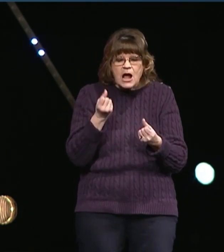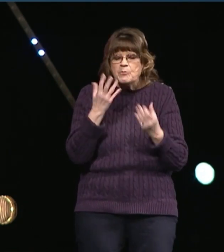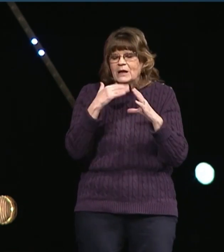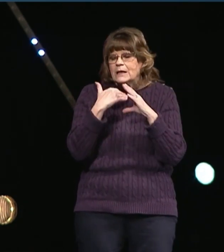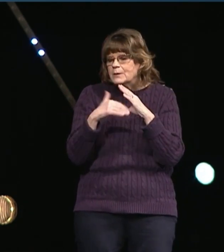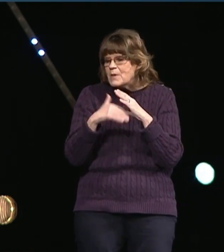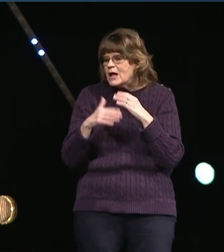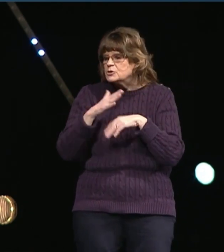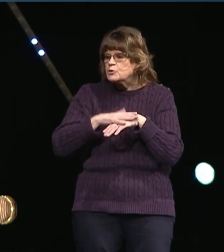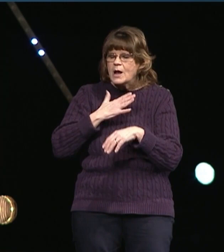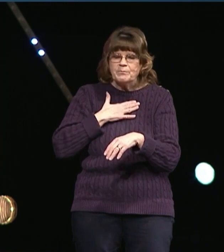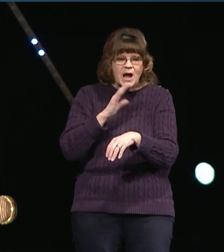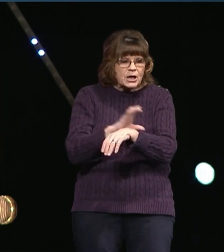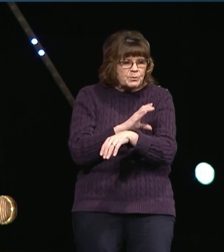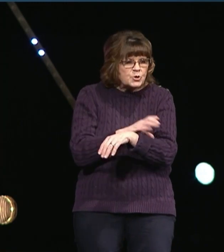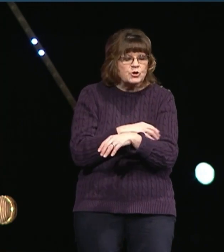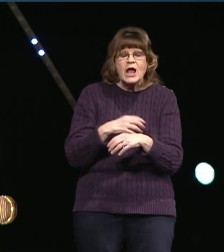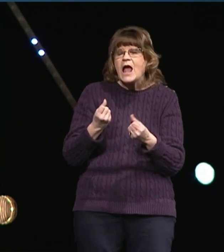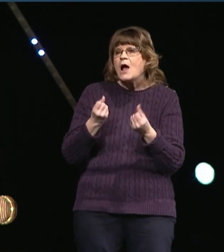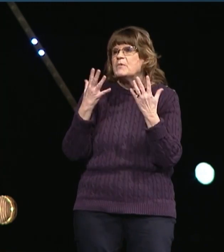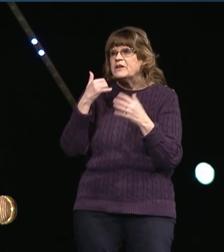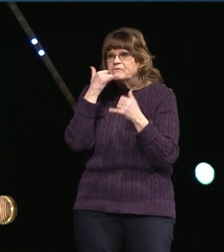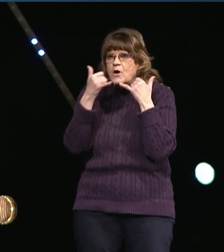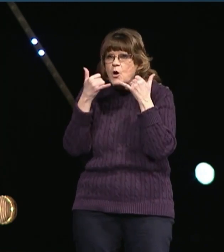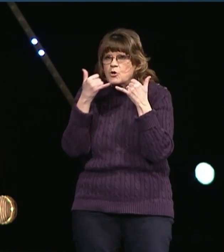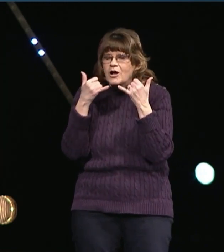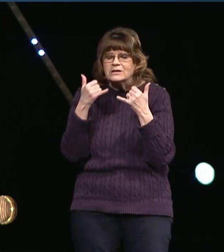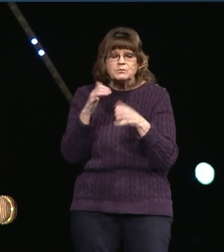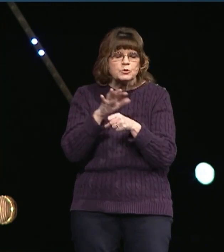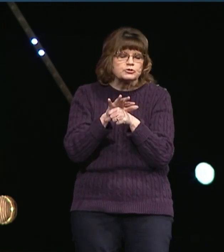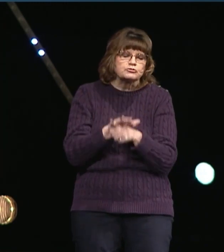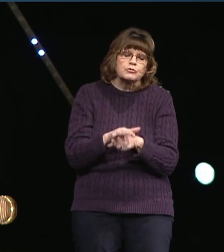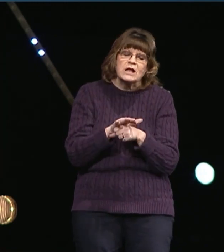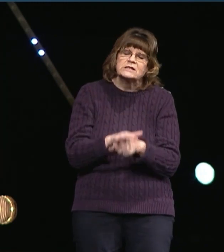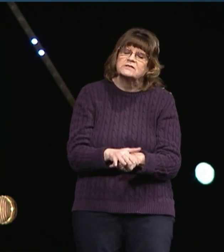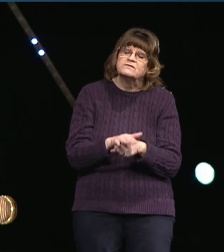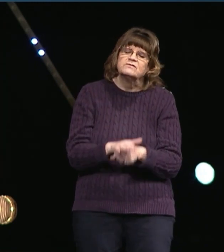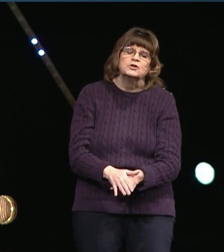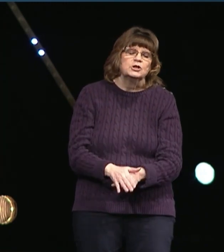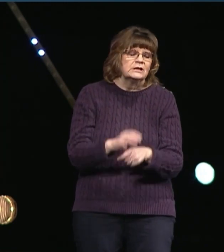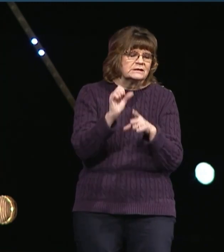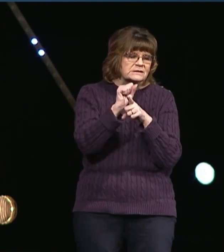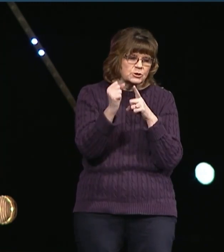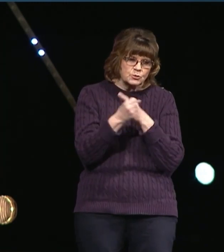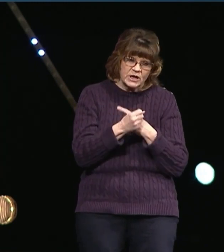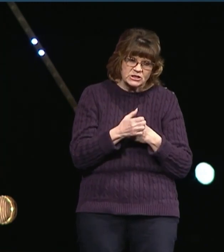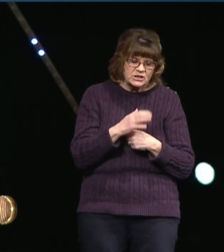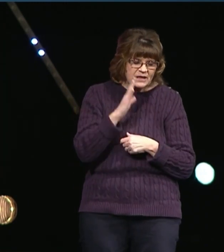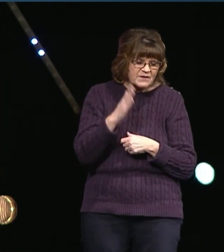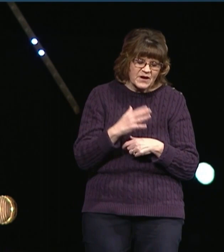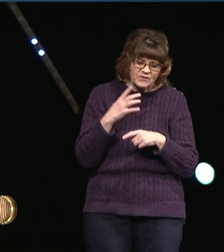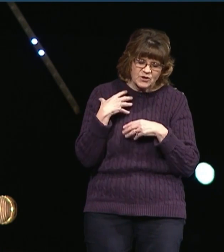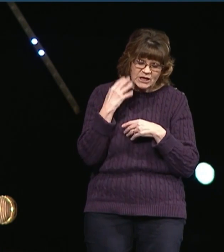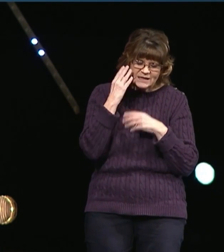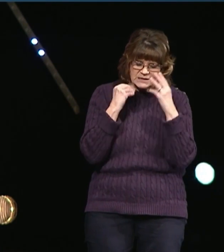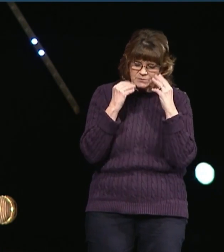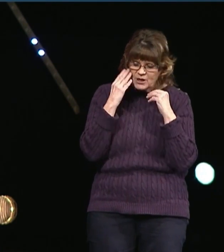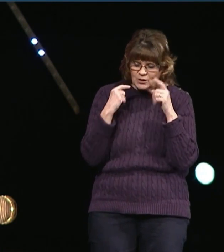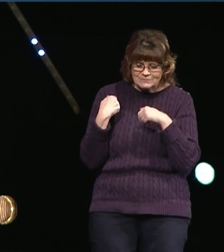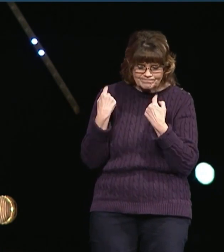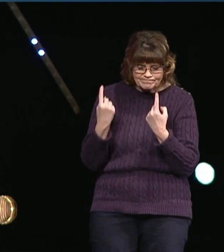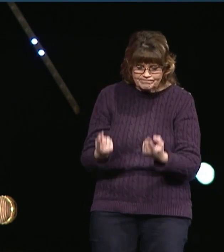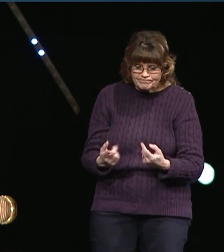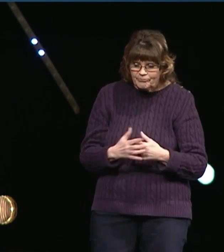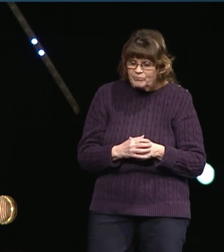computer, and how many phone calls now, in some of the most stressful situations, far more stressful situations than I've ever experienced in my life.